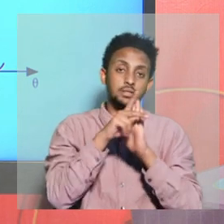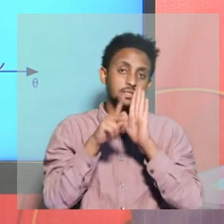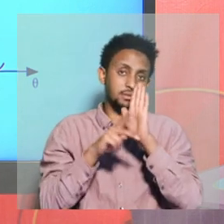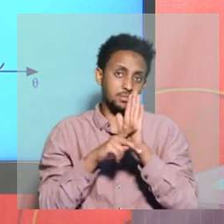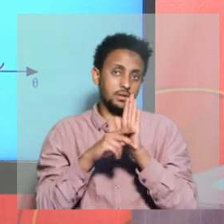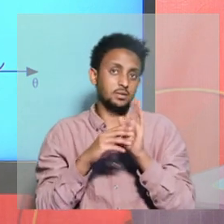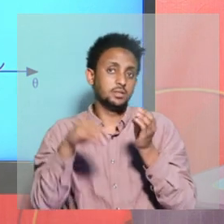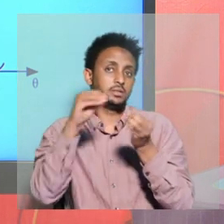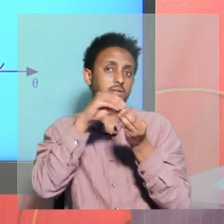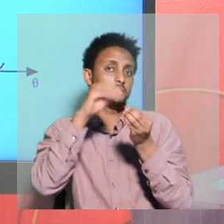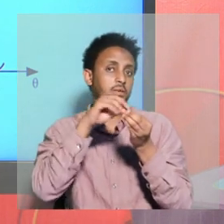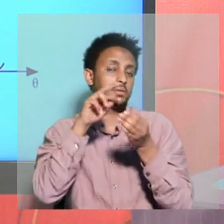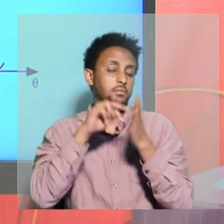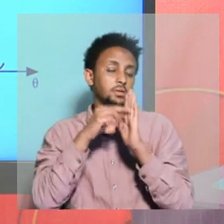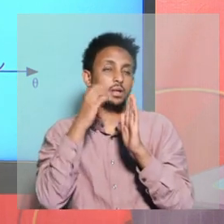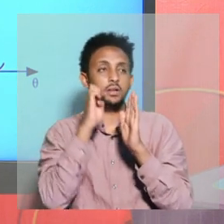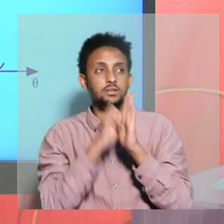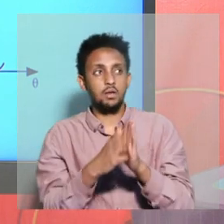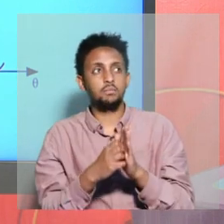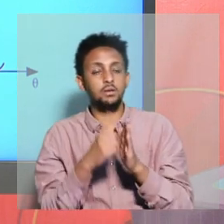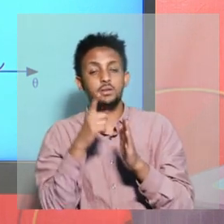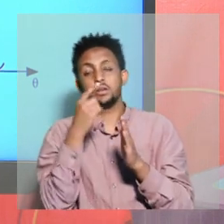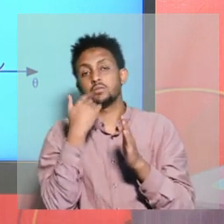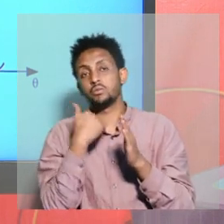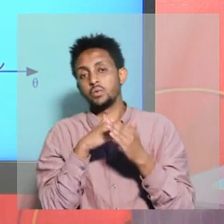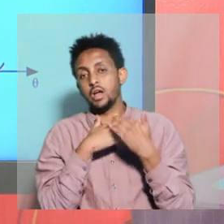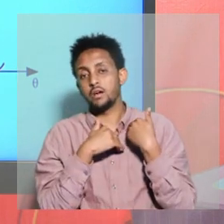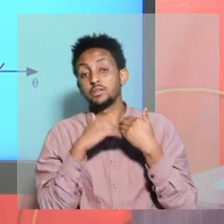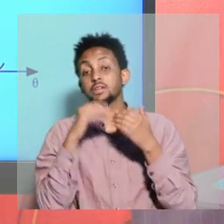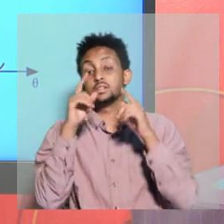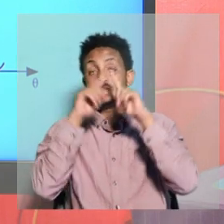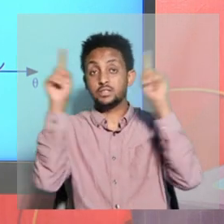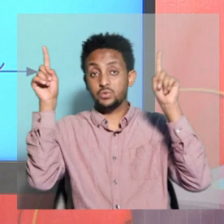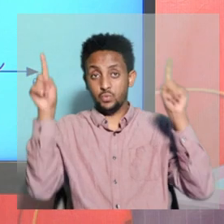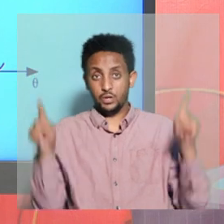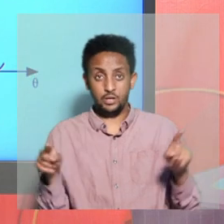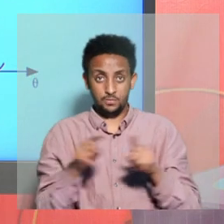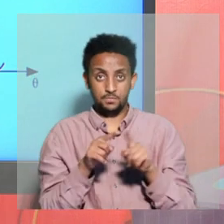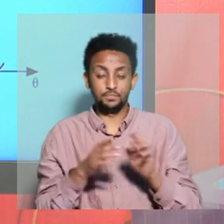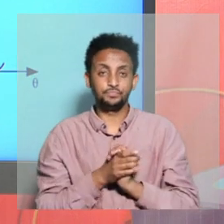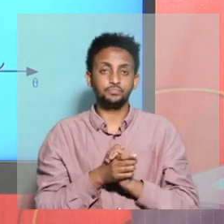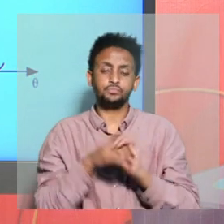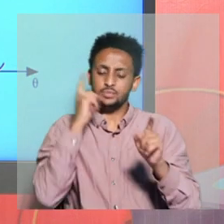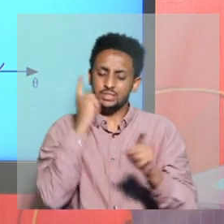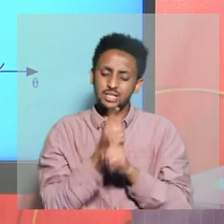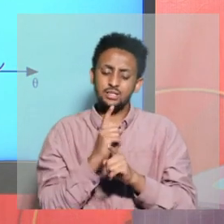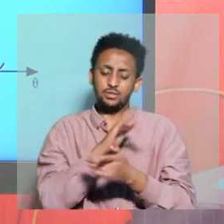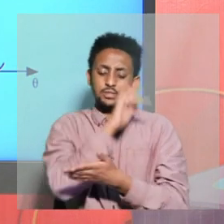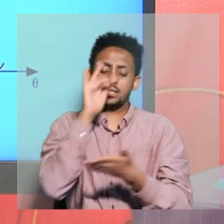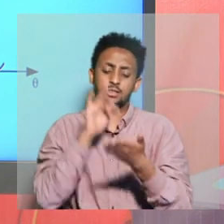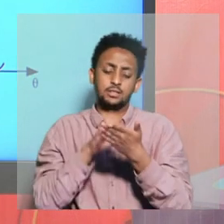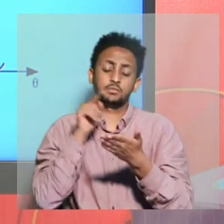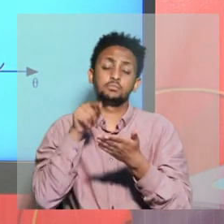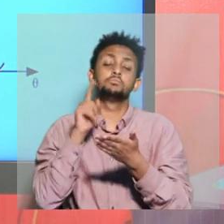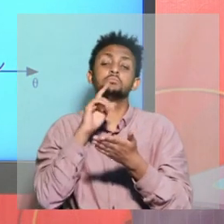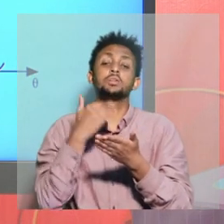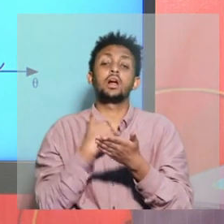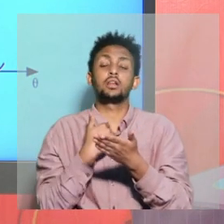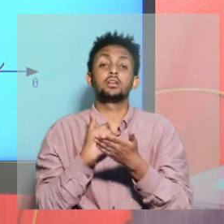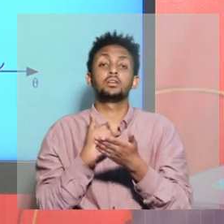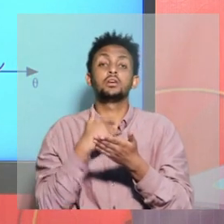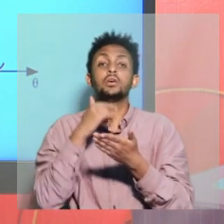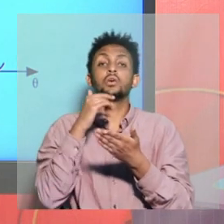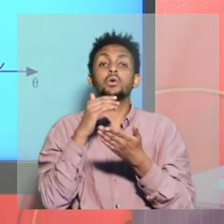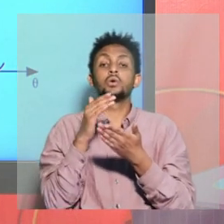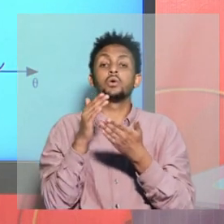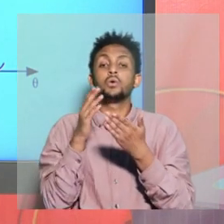principal subsidiary maxima. For example, if this is the screen, exactly at the center, there might be the